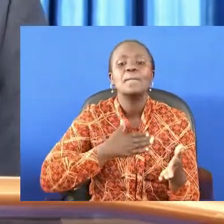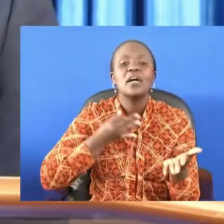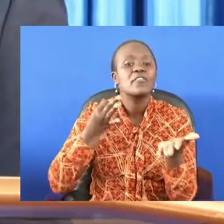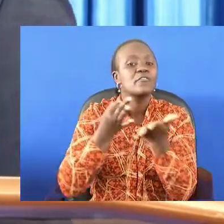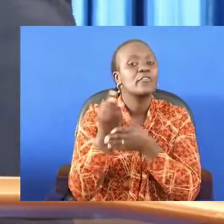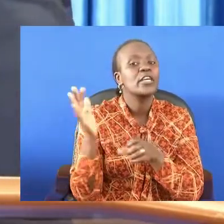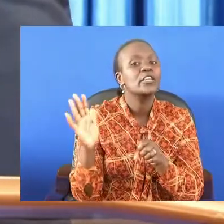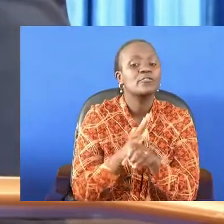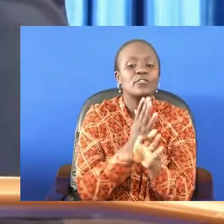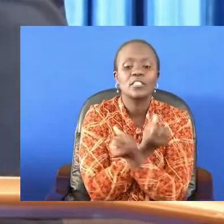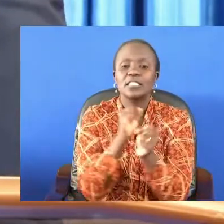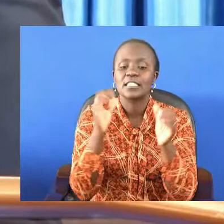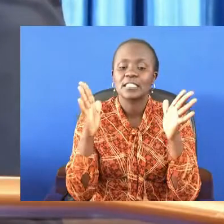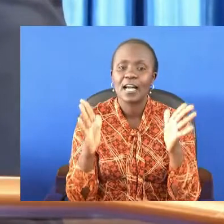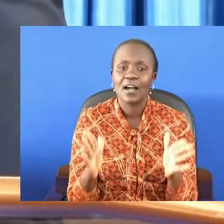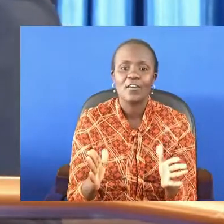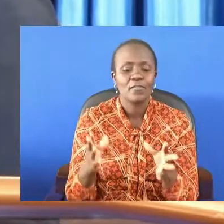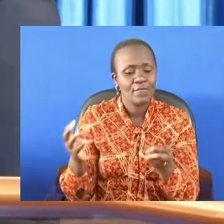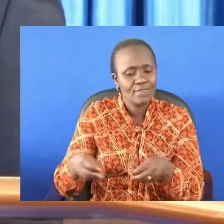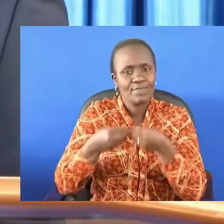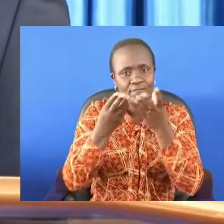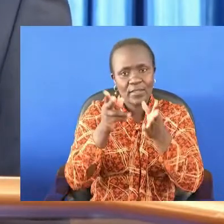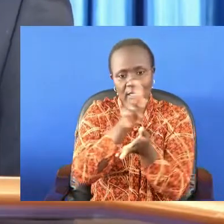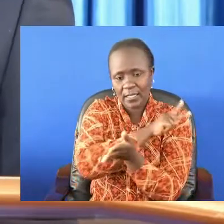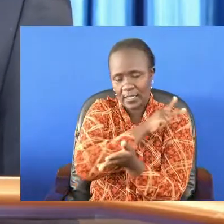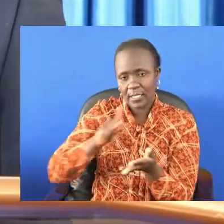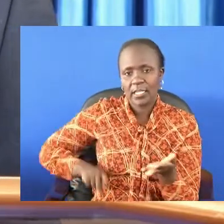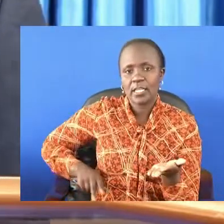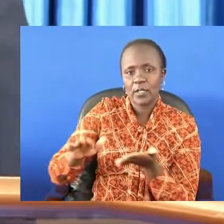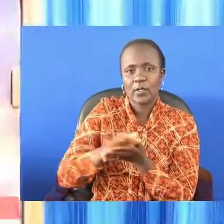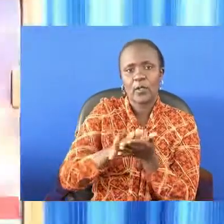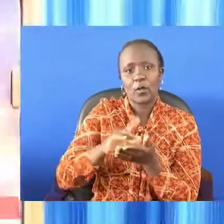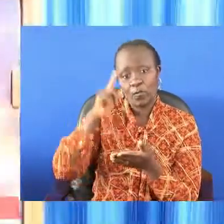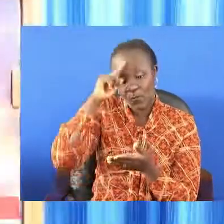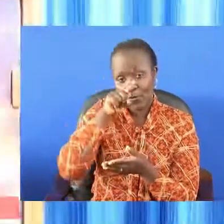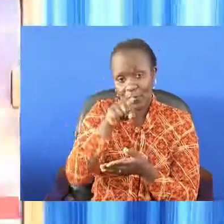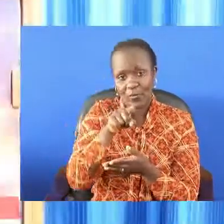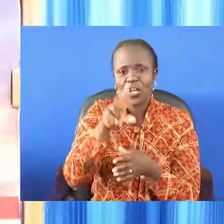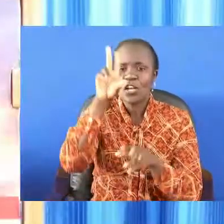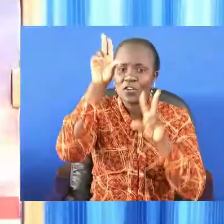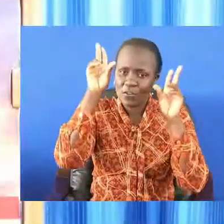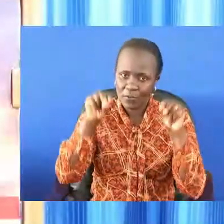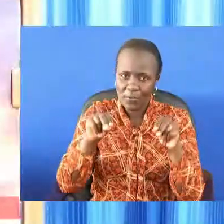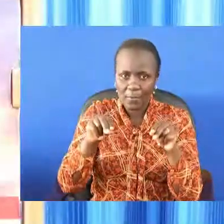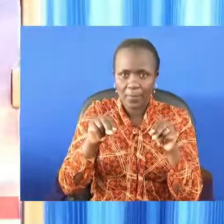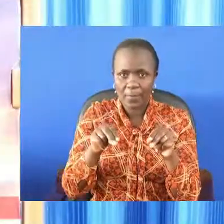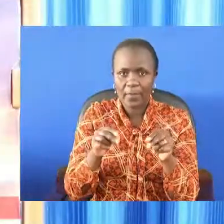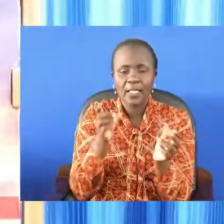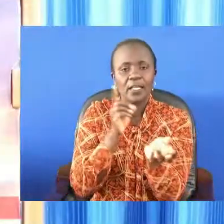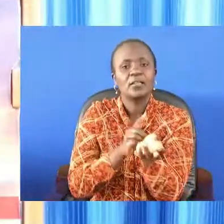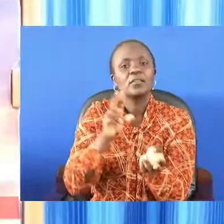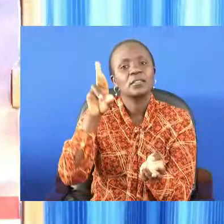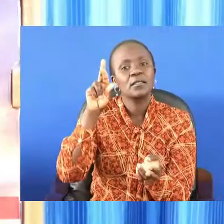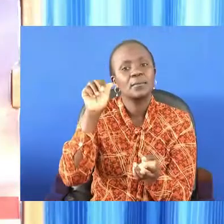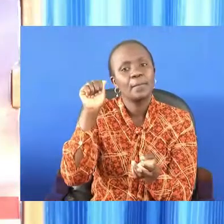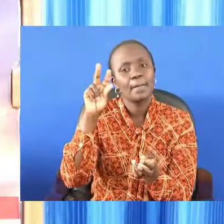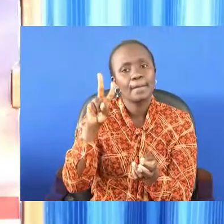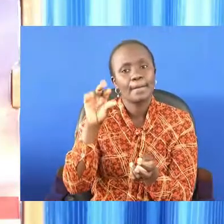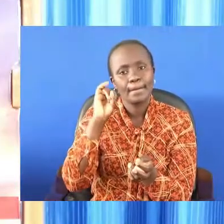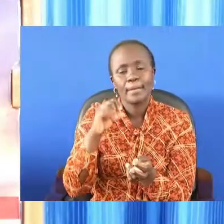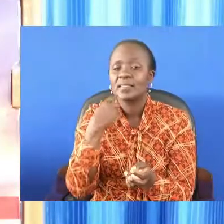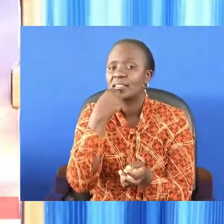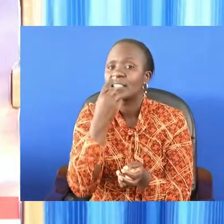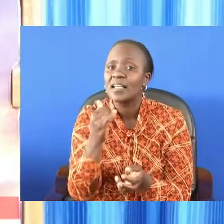servant. Inherit the kingdom which your father prepared for you. And not, as Dr. Ravi Zacharias once